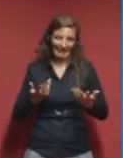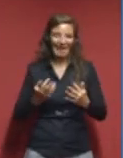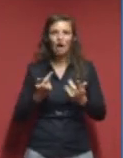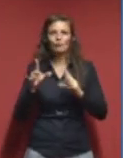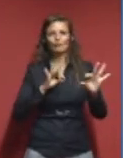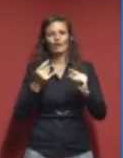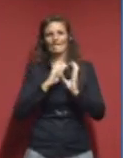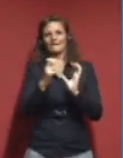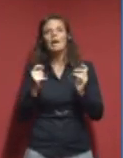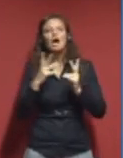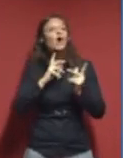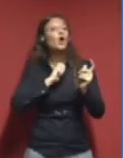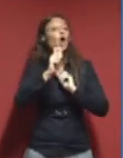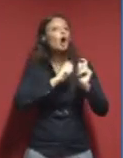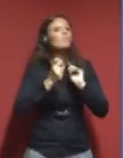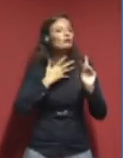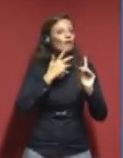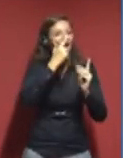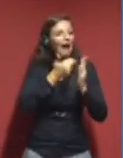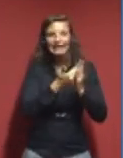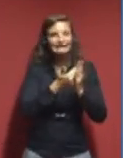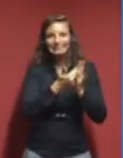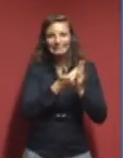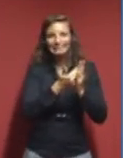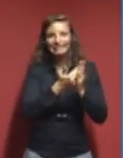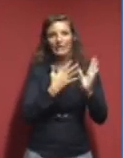us that worked for us. For one, they were too expensive.